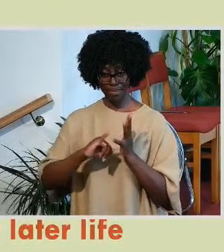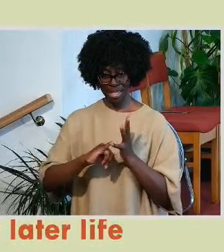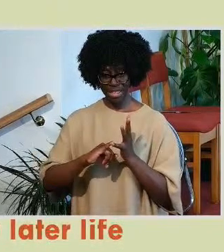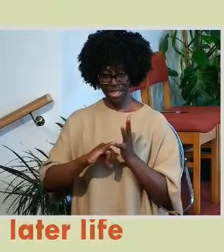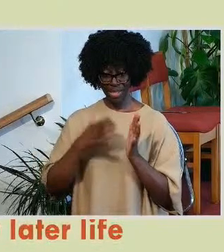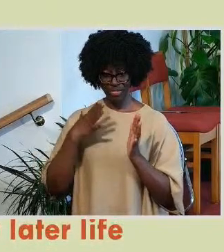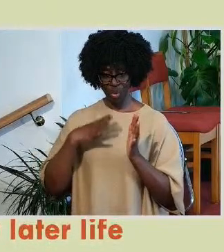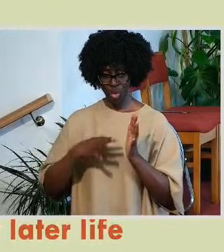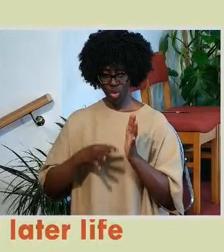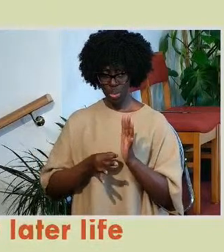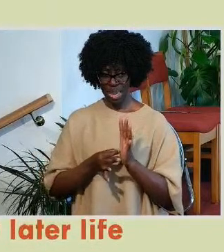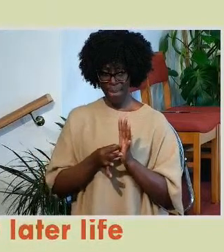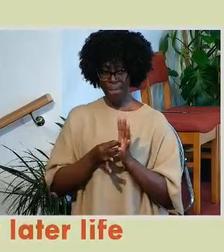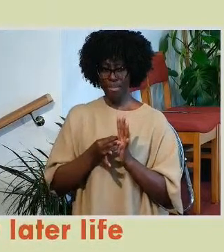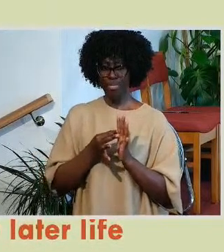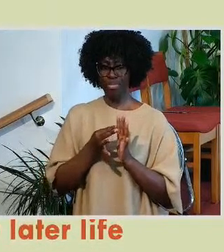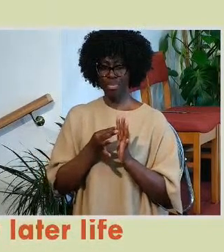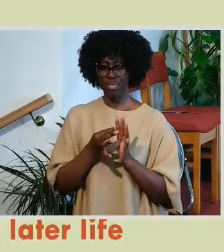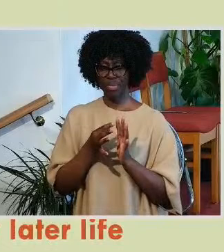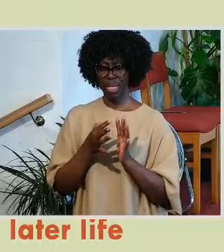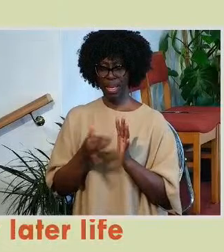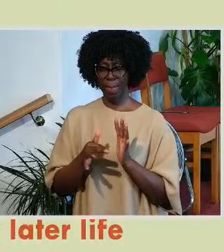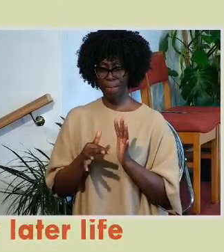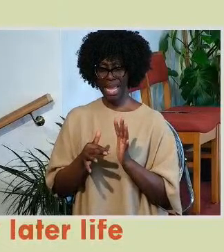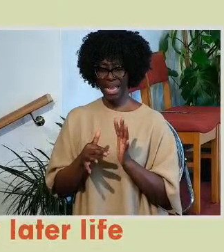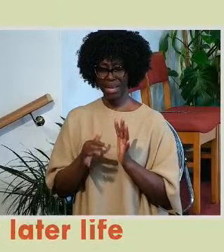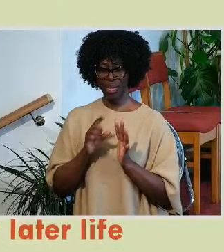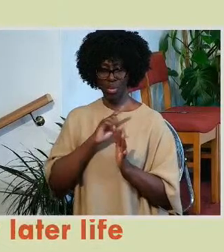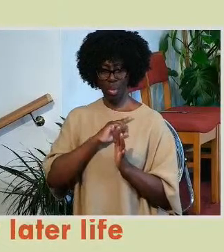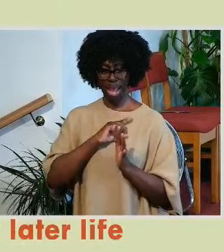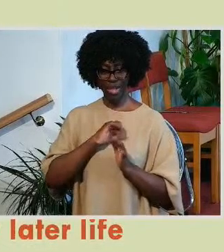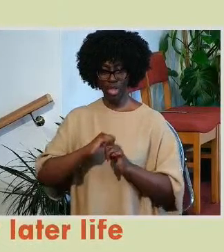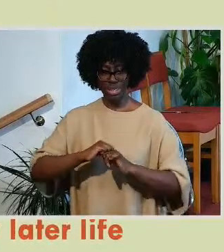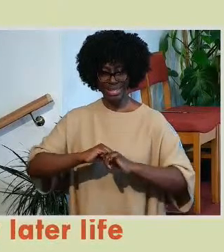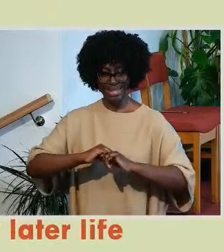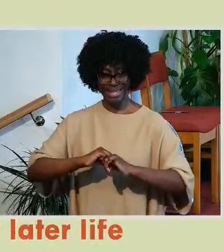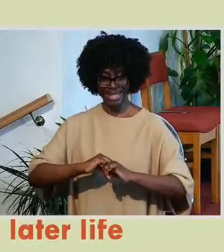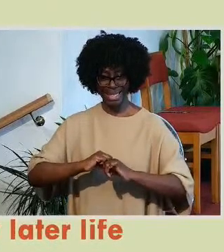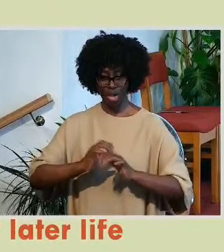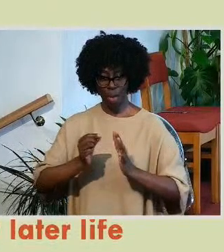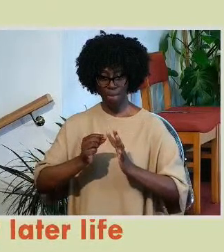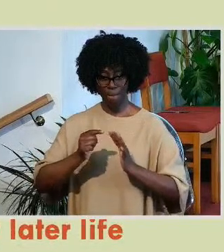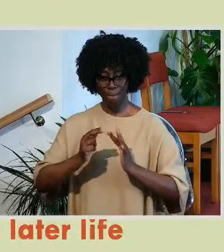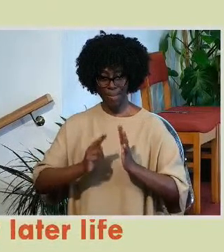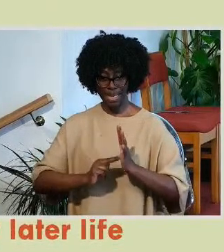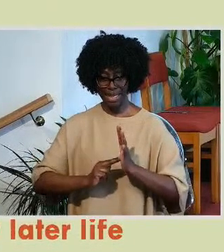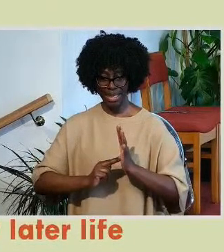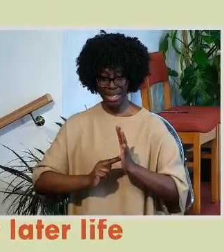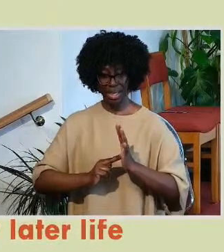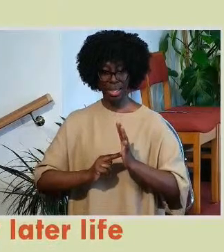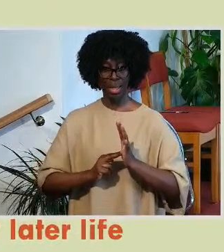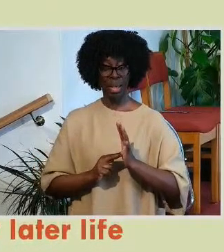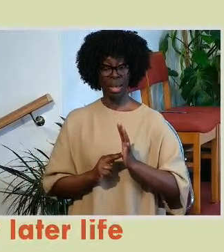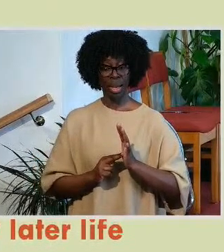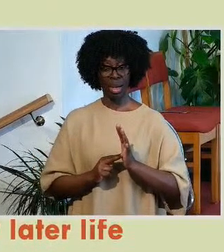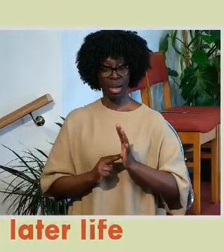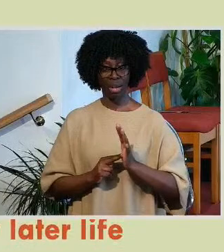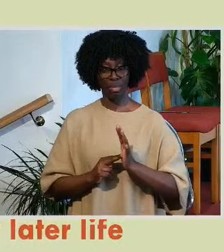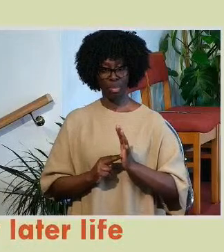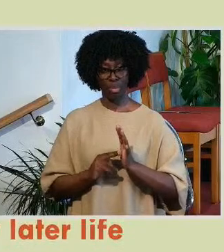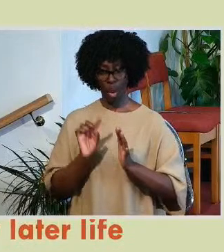pain that you have on sitting on those 12 pins, removing one pin will make a little bit of